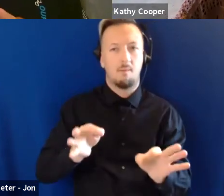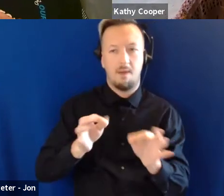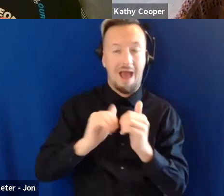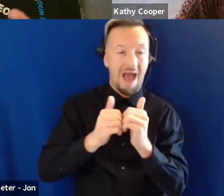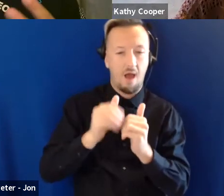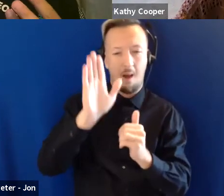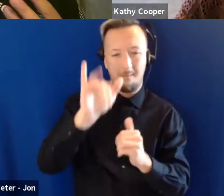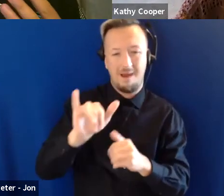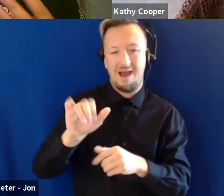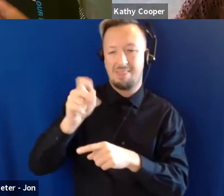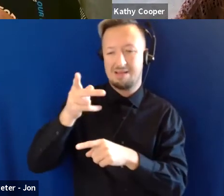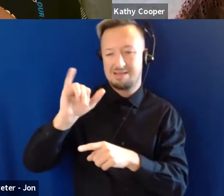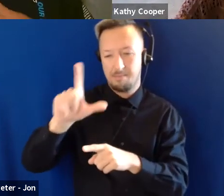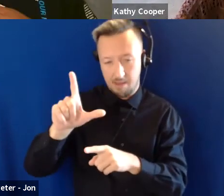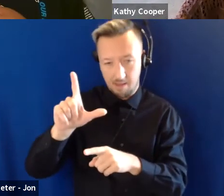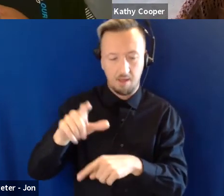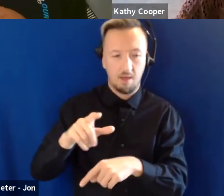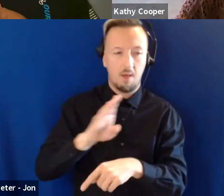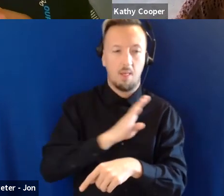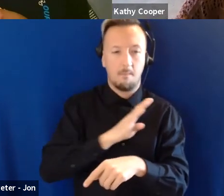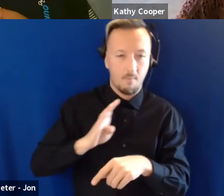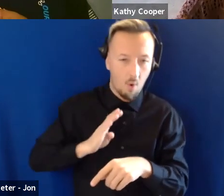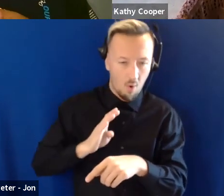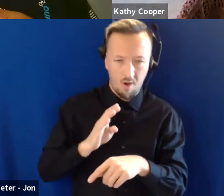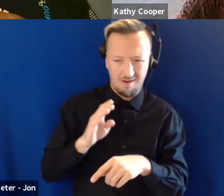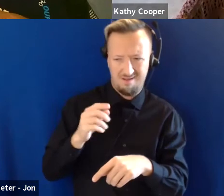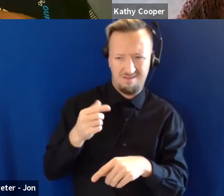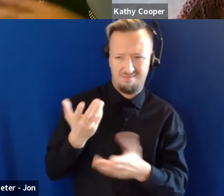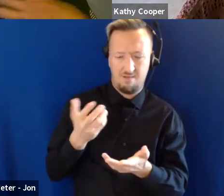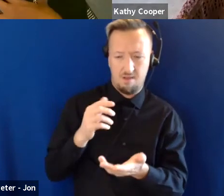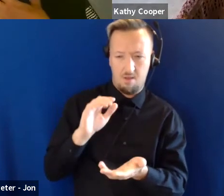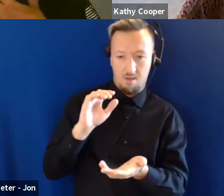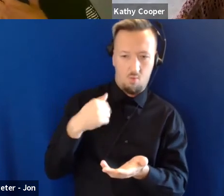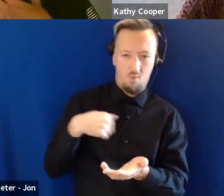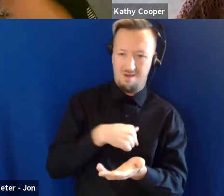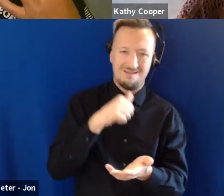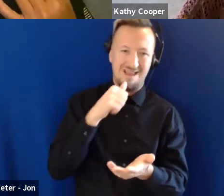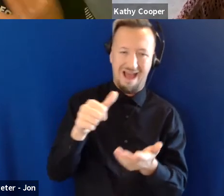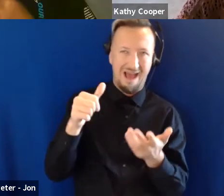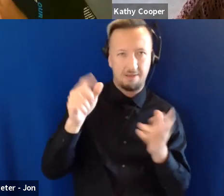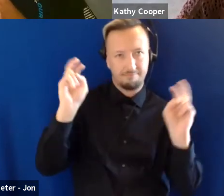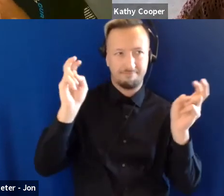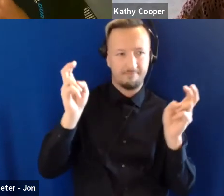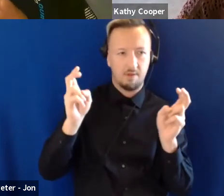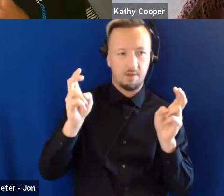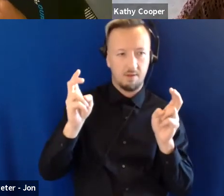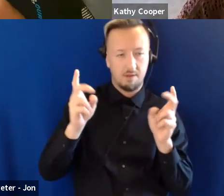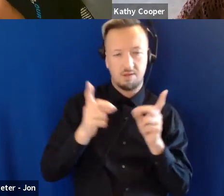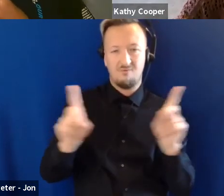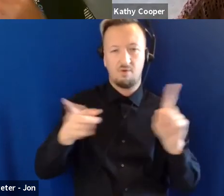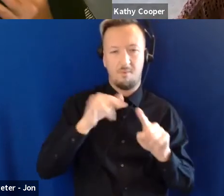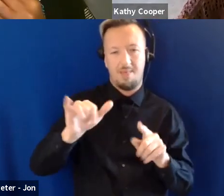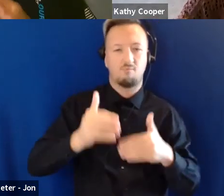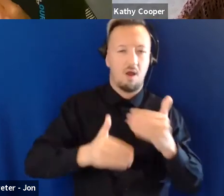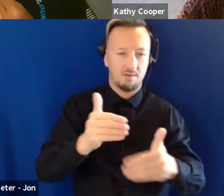board says. And as centers, we're not divorced from that process because we can be part of developing that